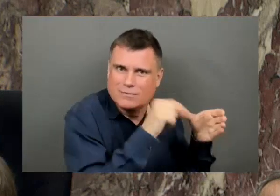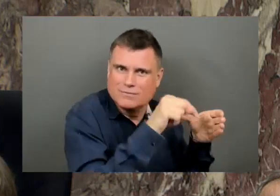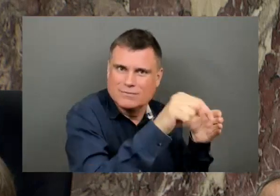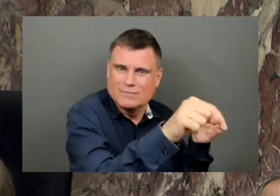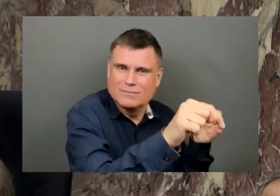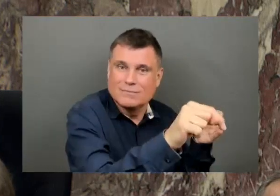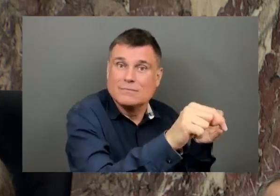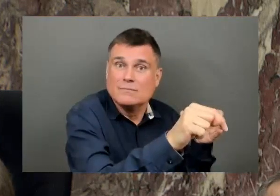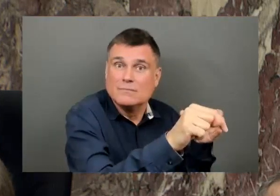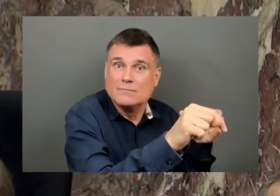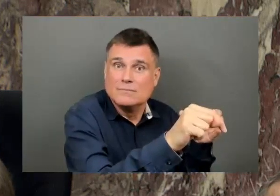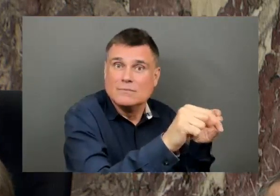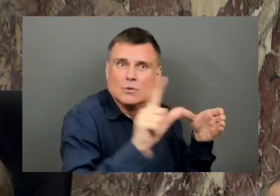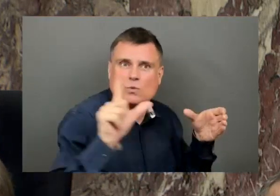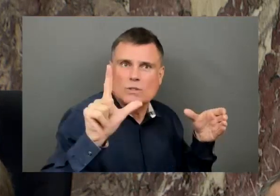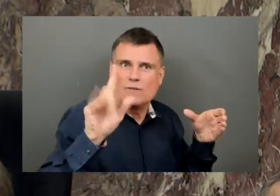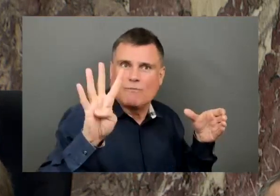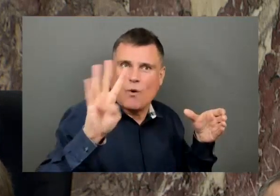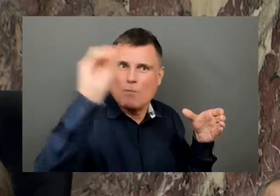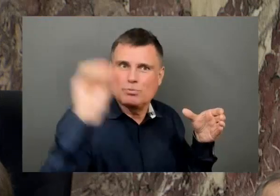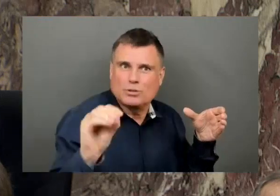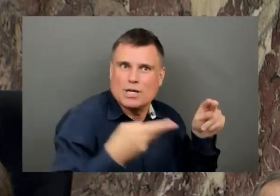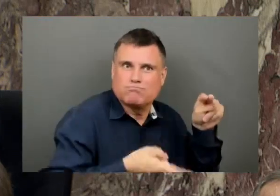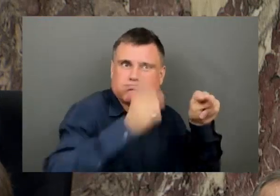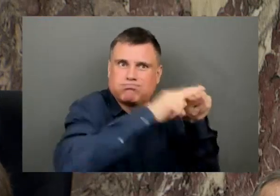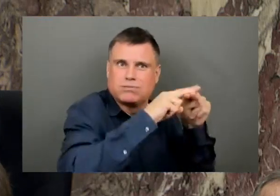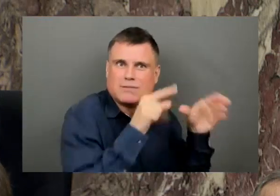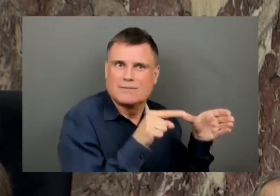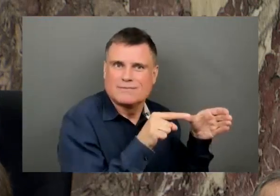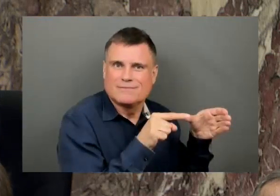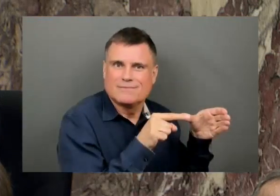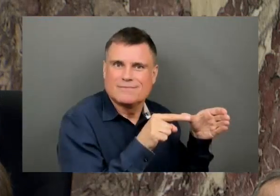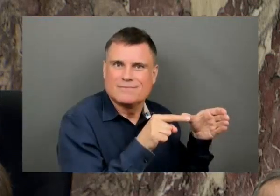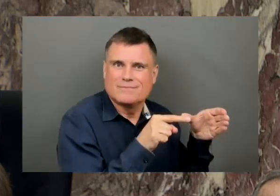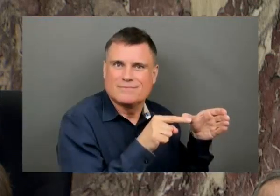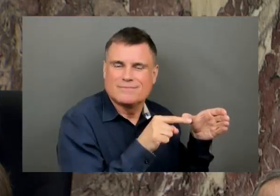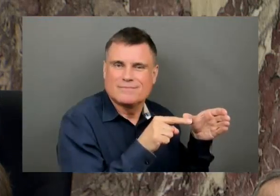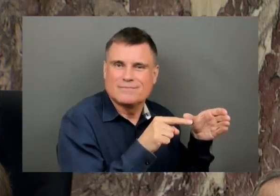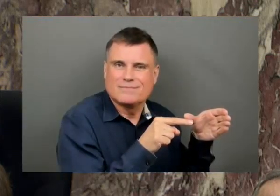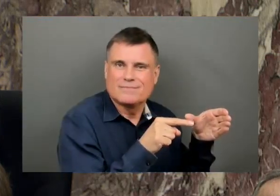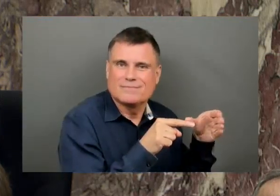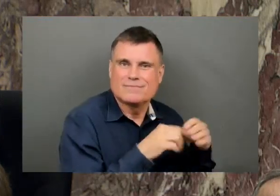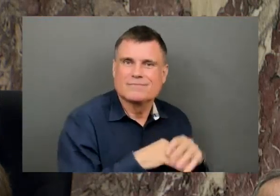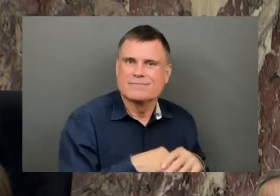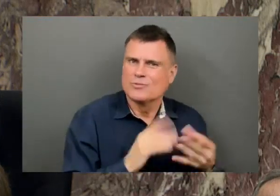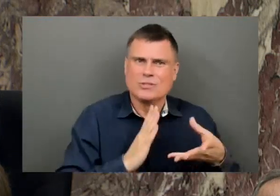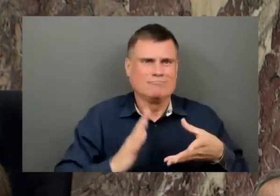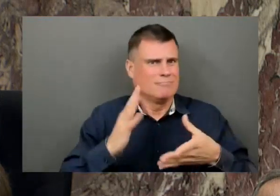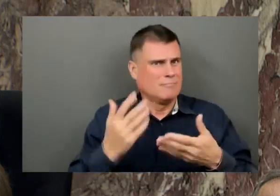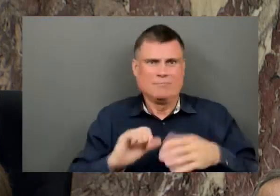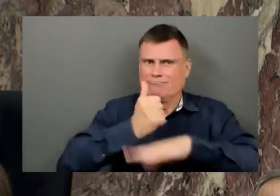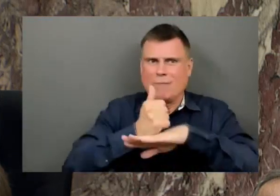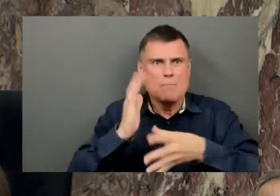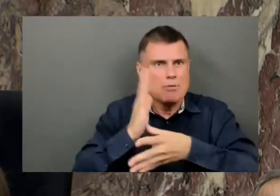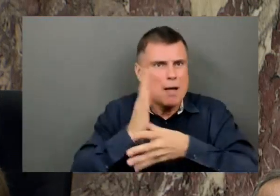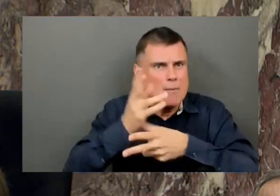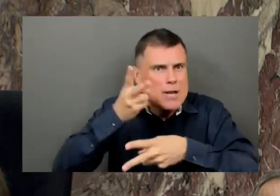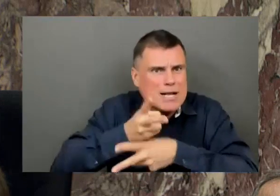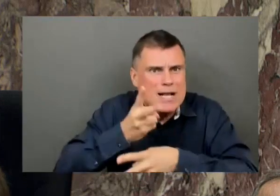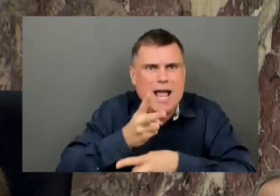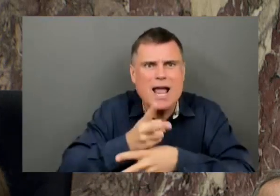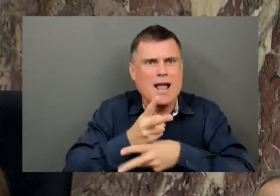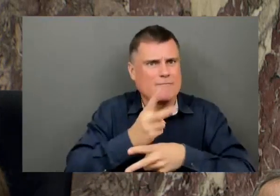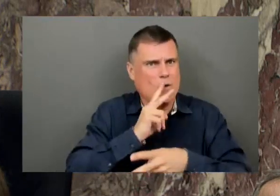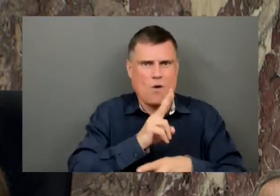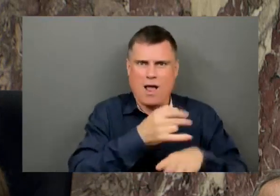Columbia primary care networks to support team-based care, Honourable Speaker, and that there are 1,700 FTEs, meaning